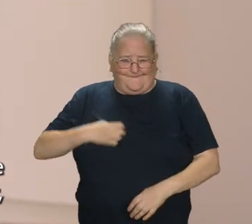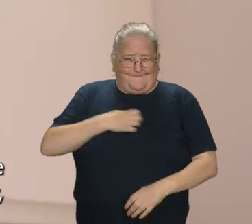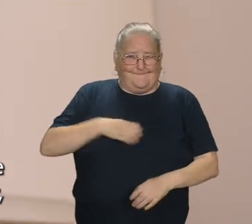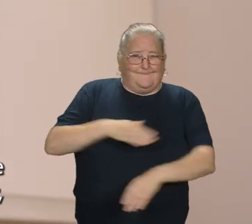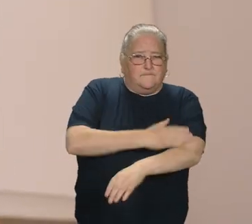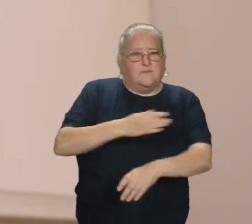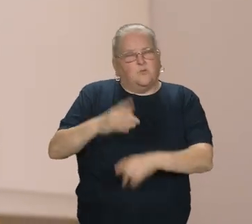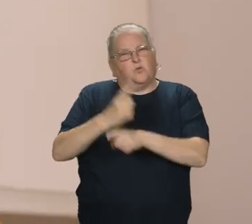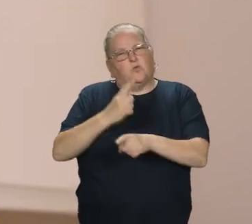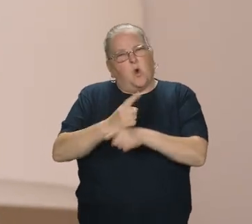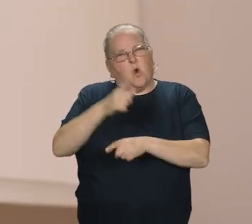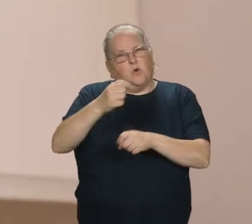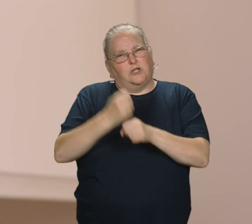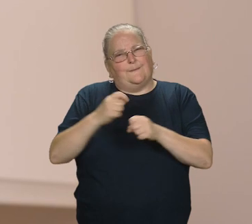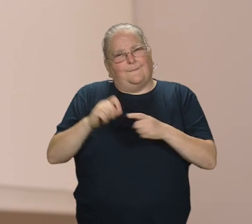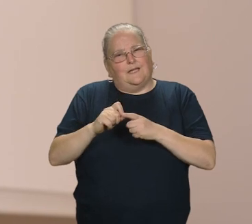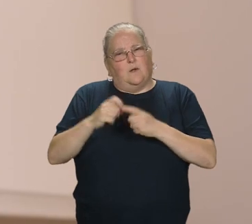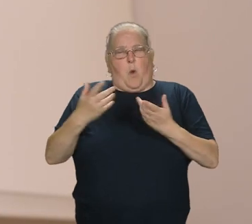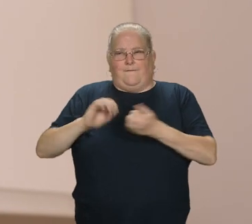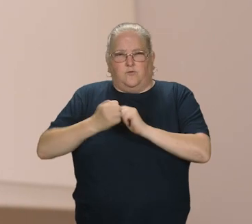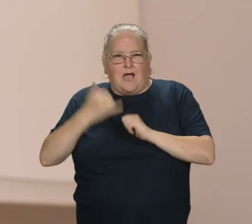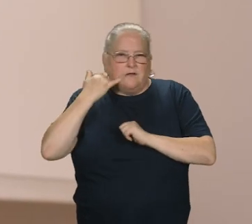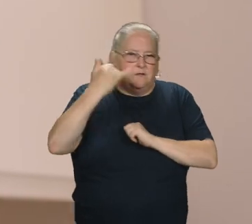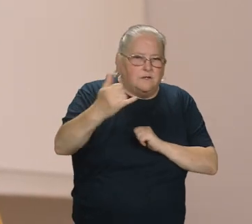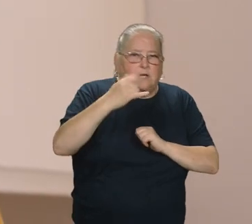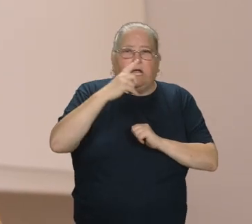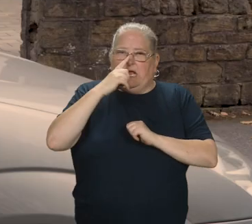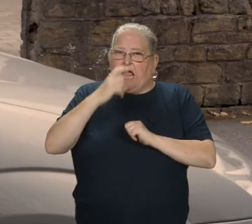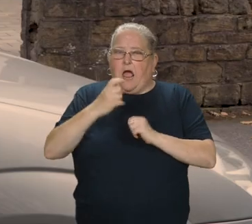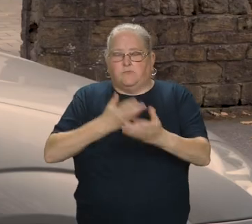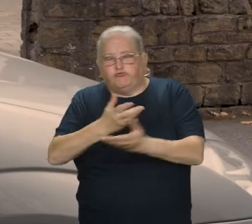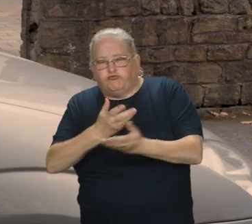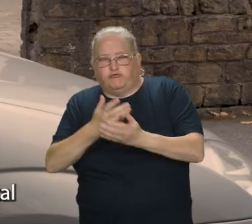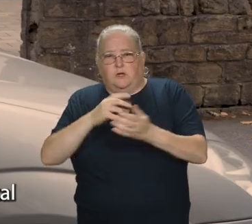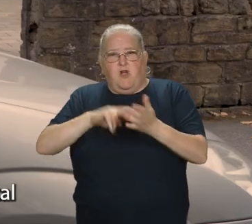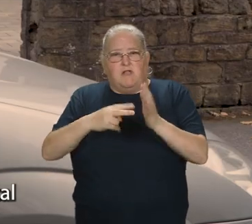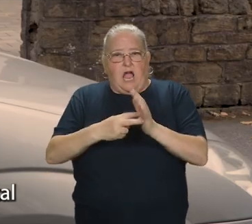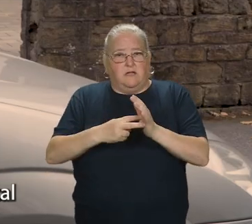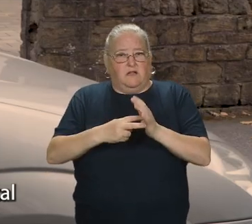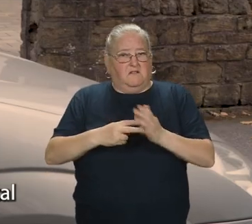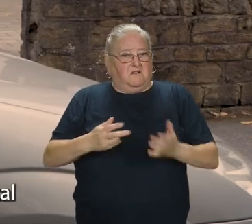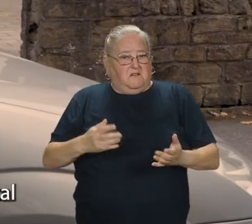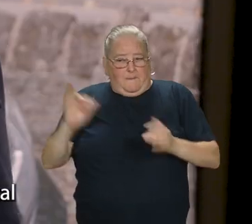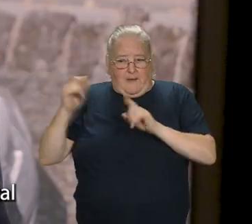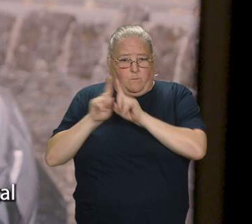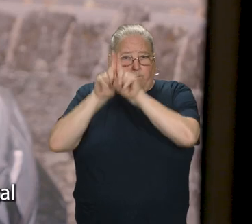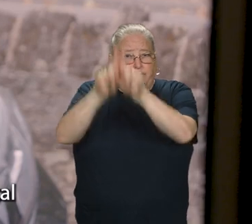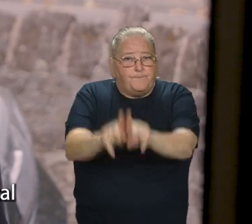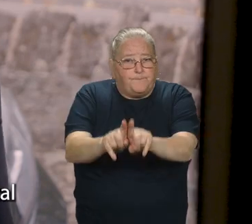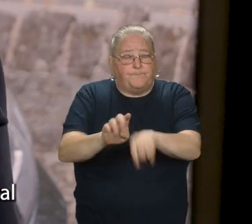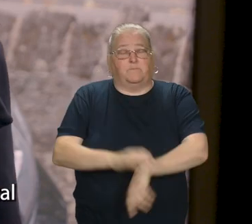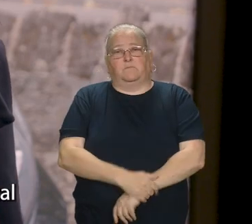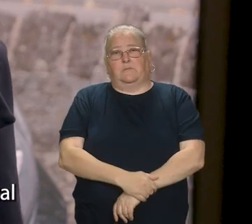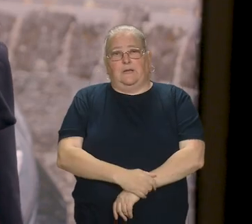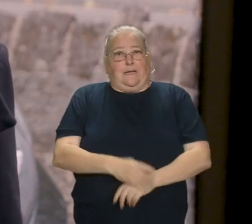have a family member, carer, or friend speak to them on your behalf. If you find it difficult to leave your home